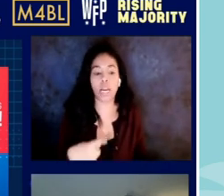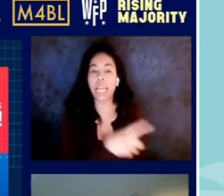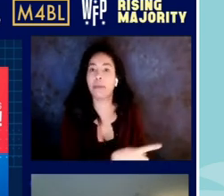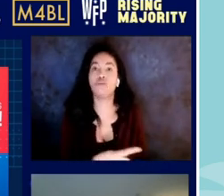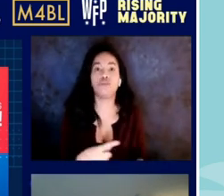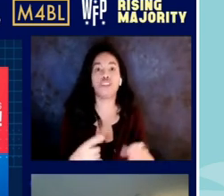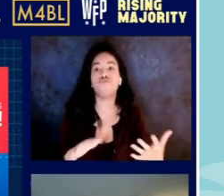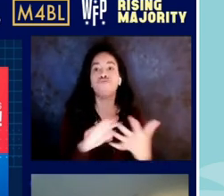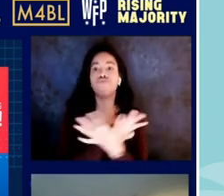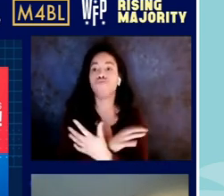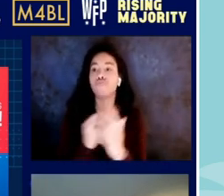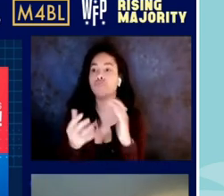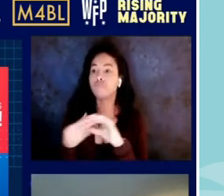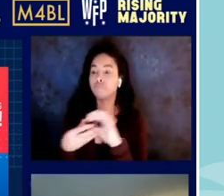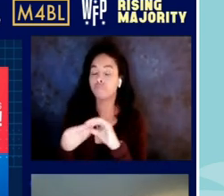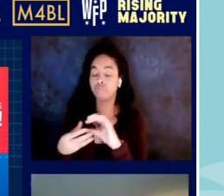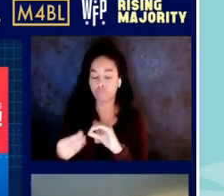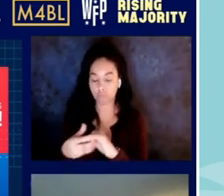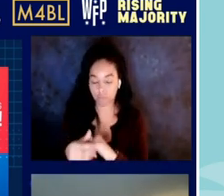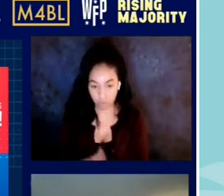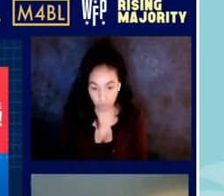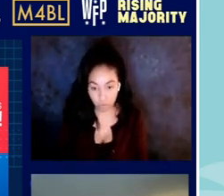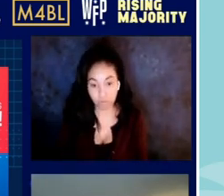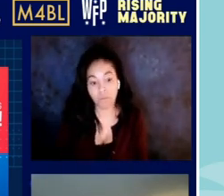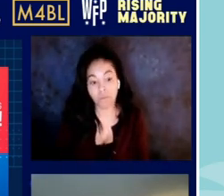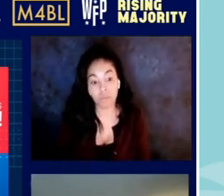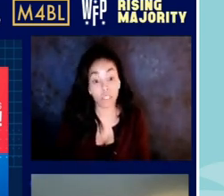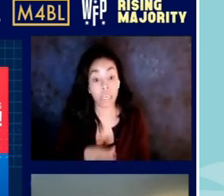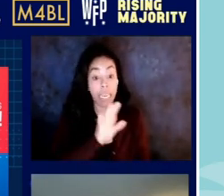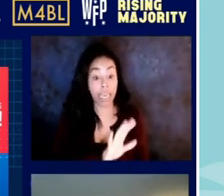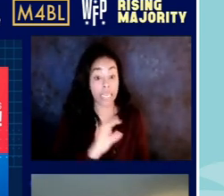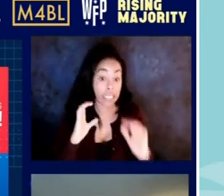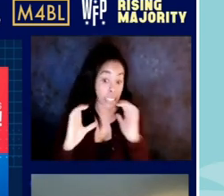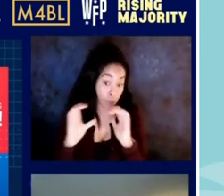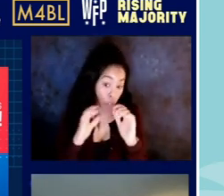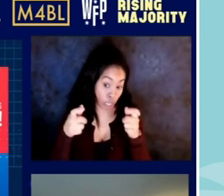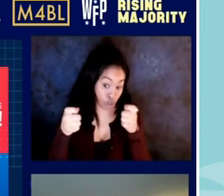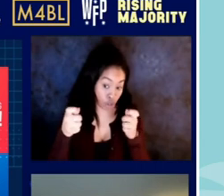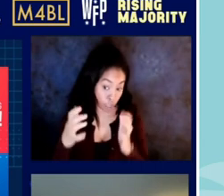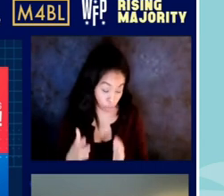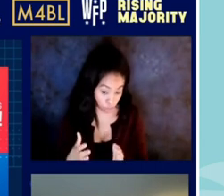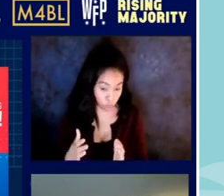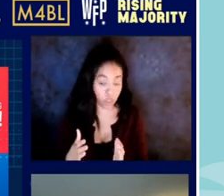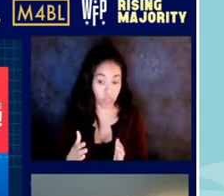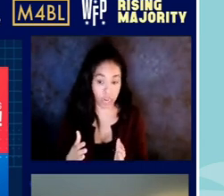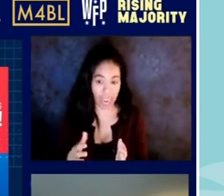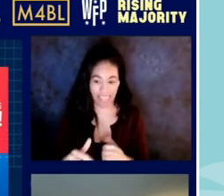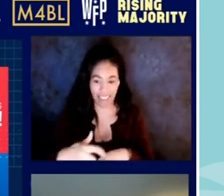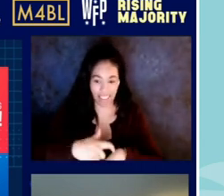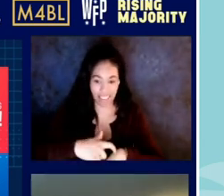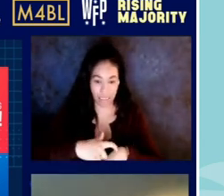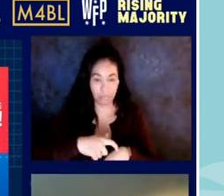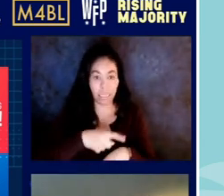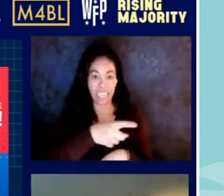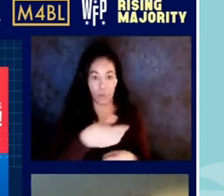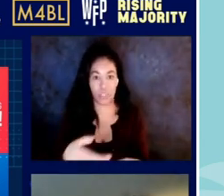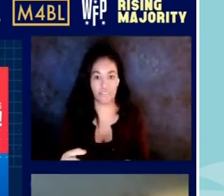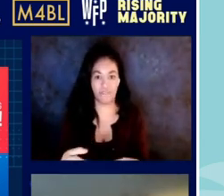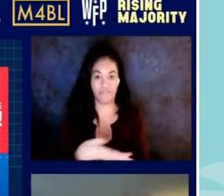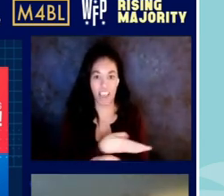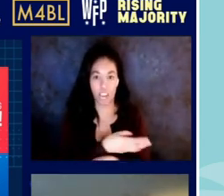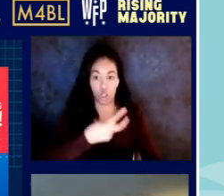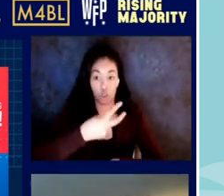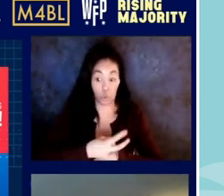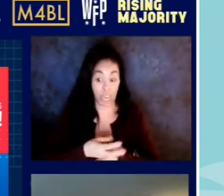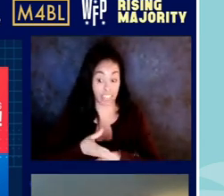right? And in fact, his communications director at the time was fired 2 days after